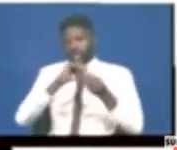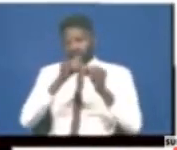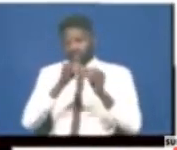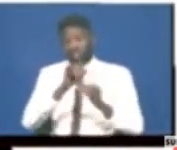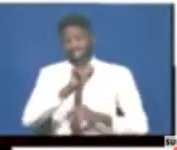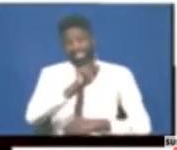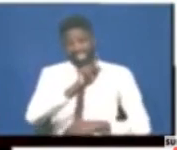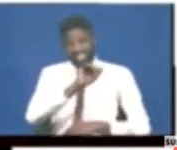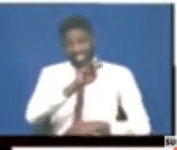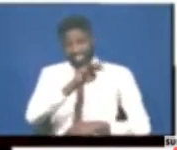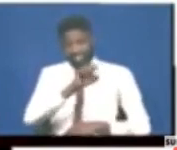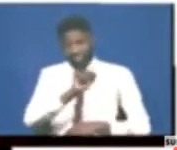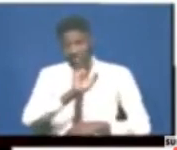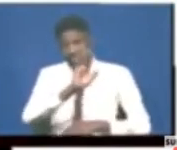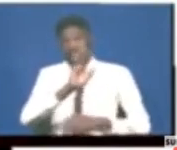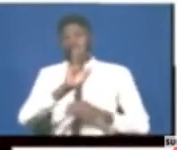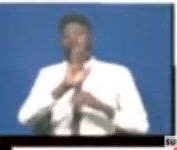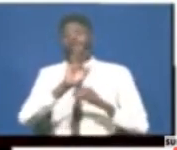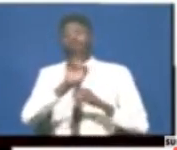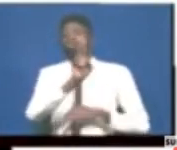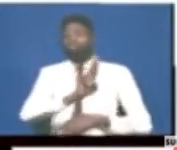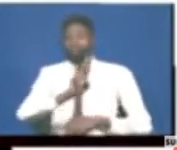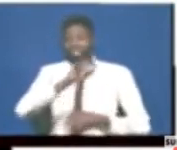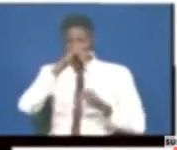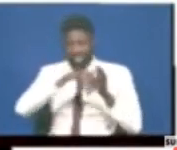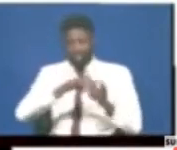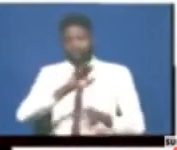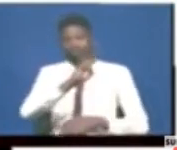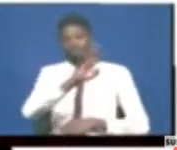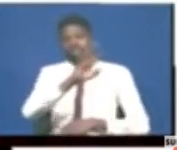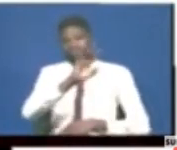46,229 that Kim's kit were used in